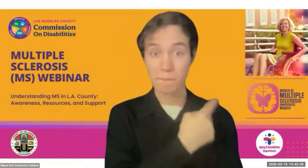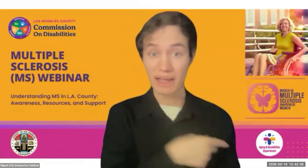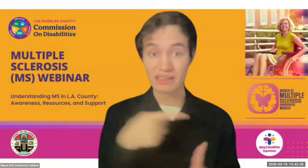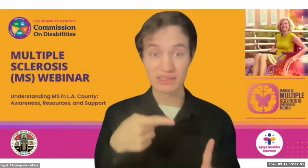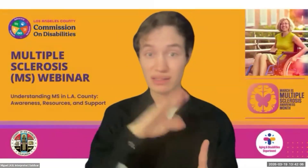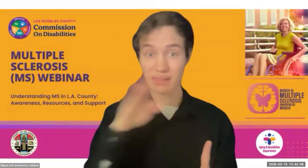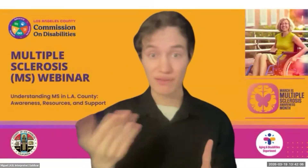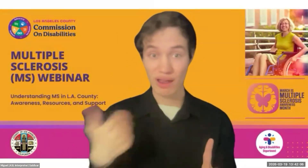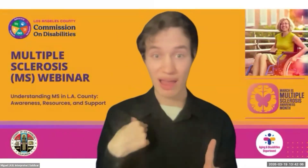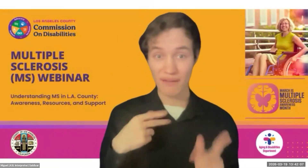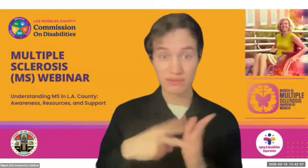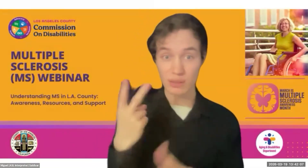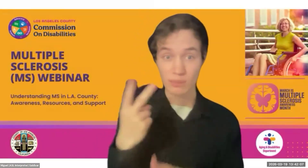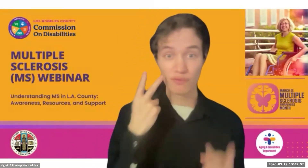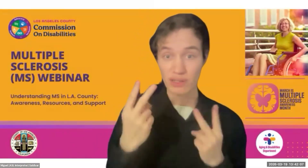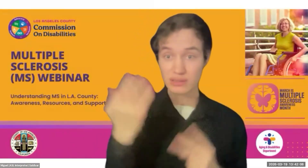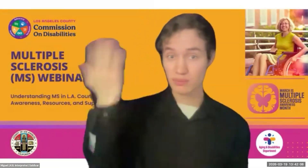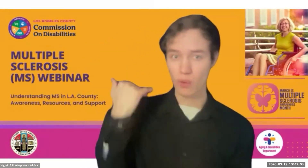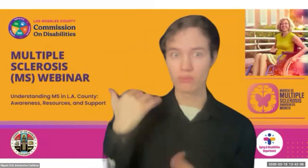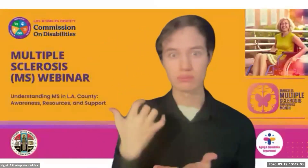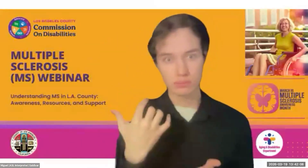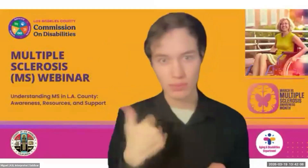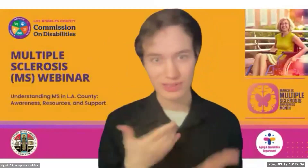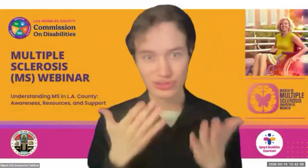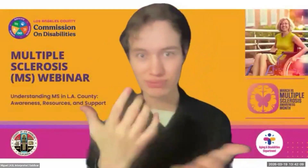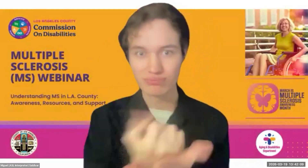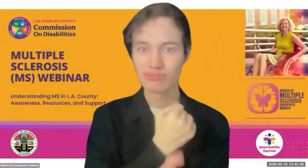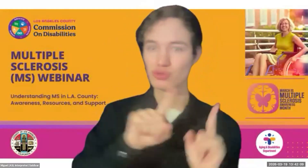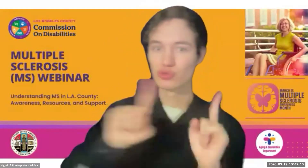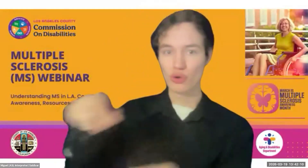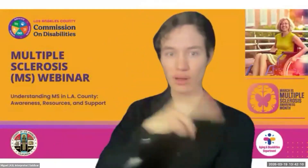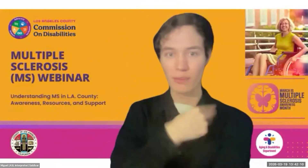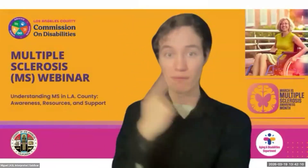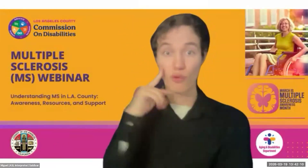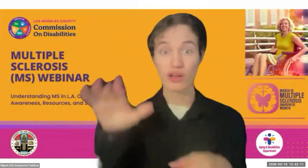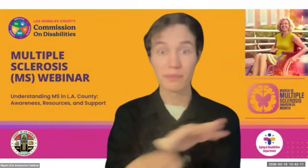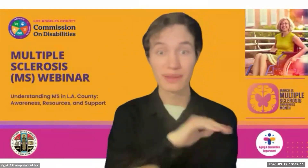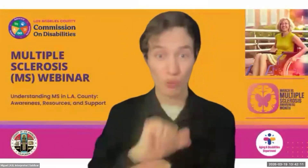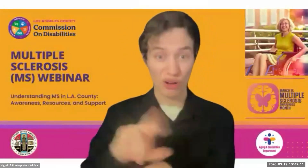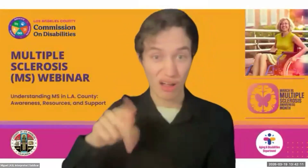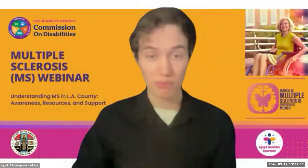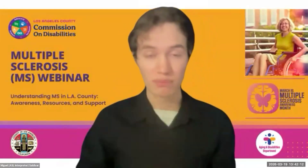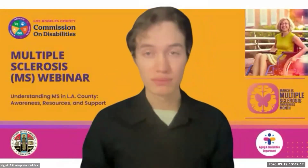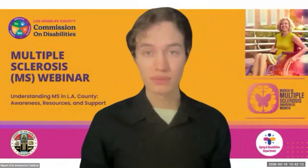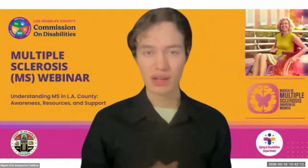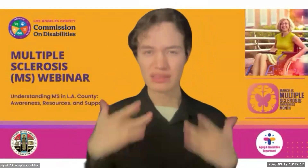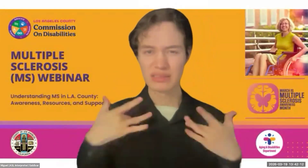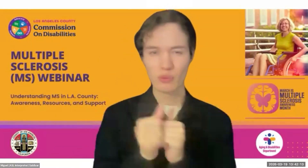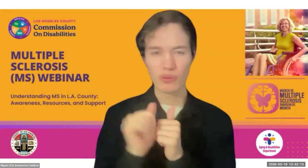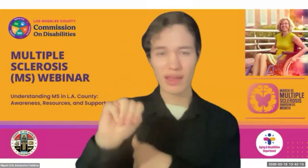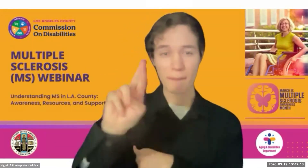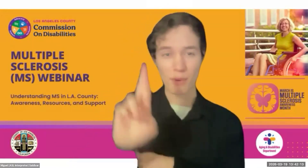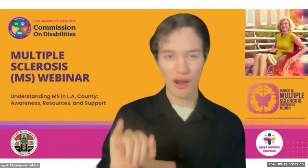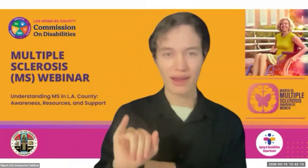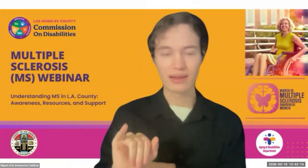be admitted to the hospital for a complete workup, typically with MRIs. And then if MRIs show an active